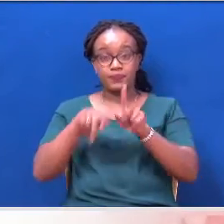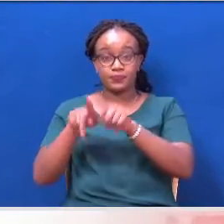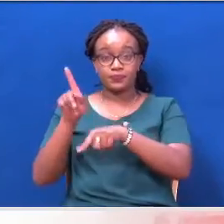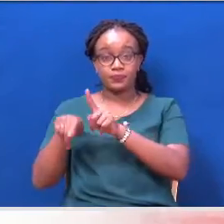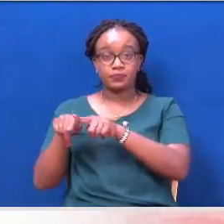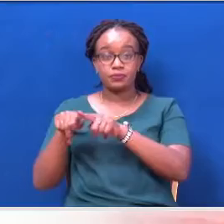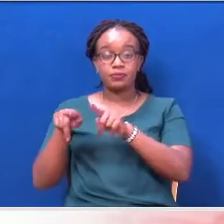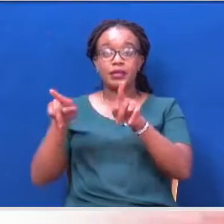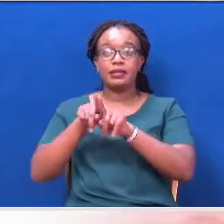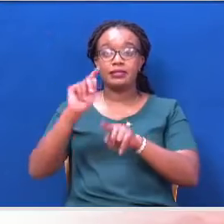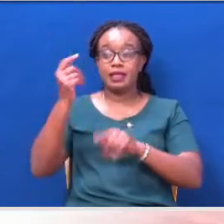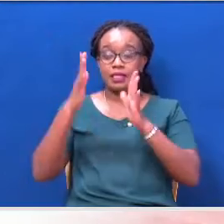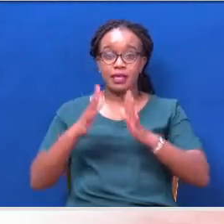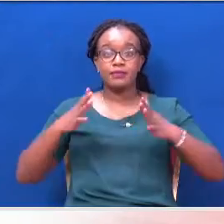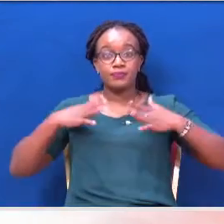as Kenyan people,